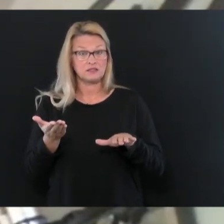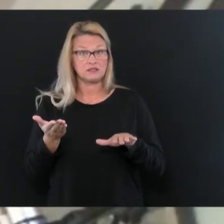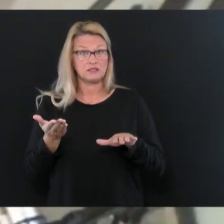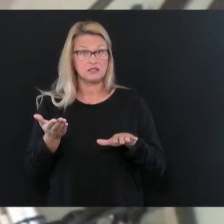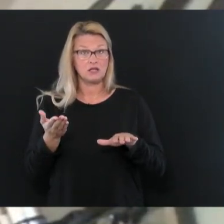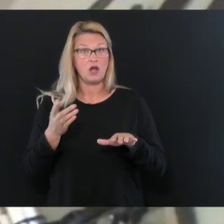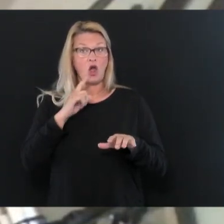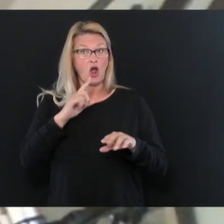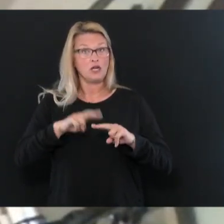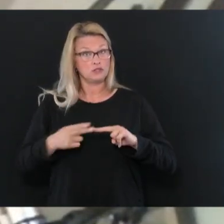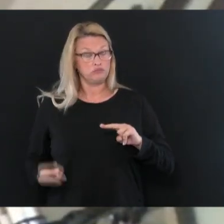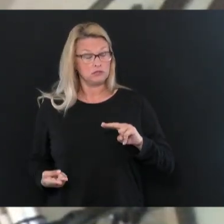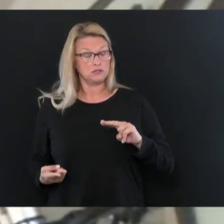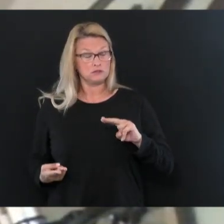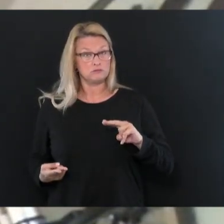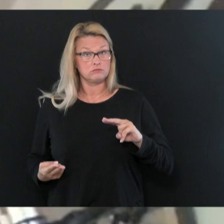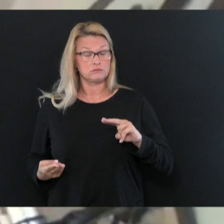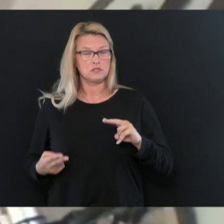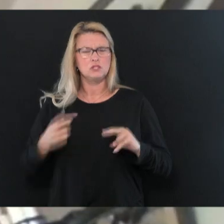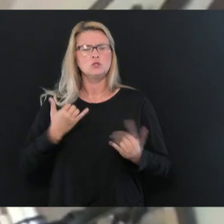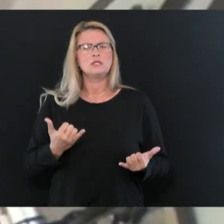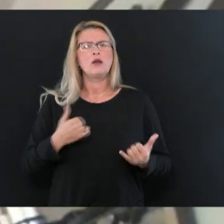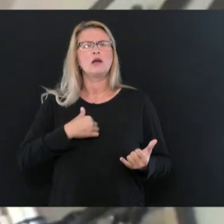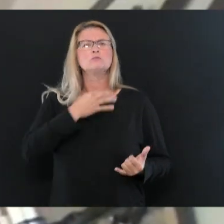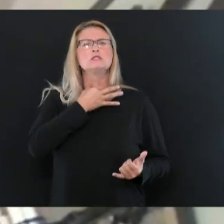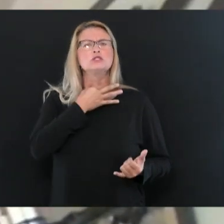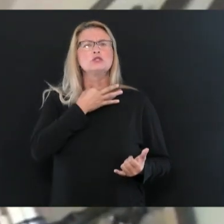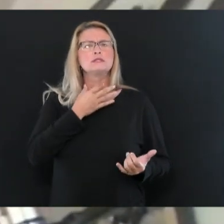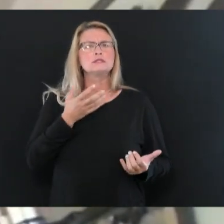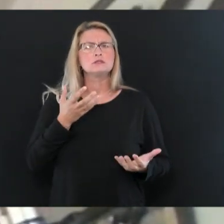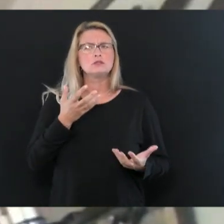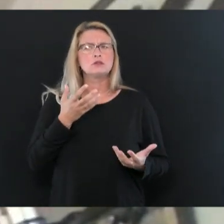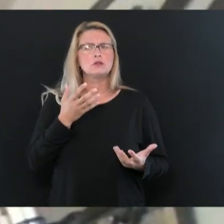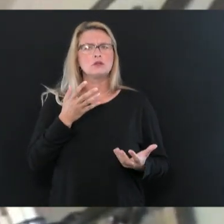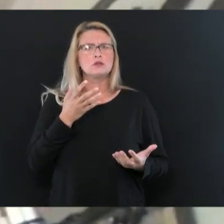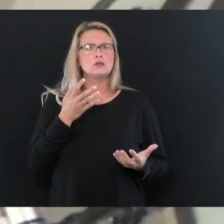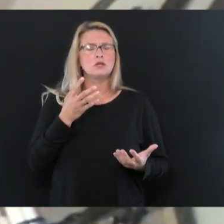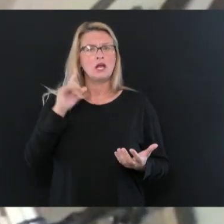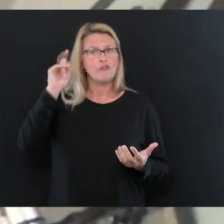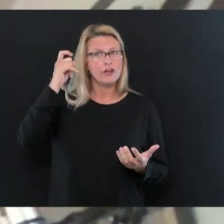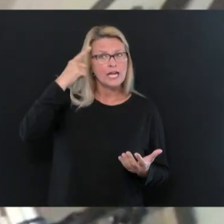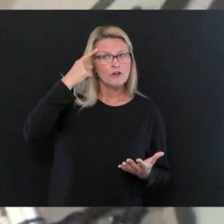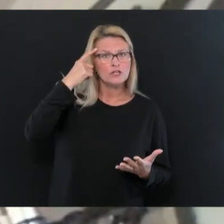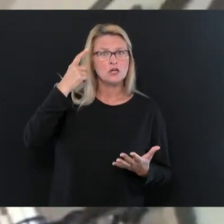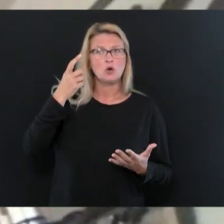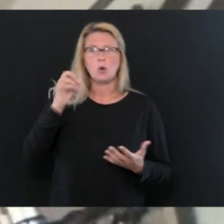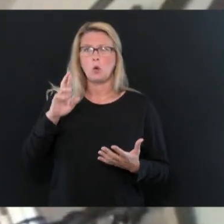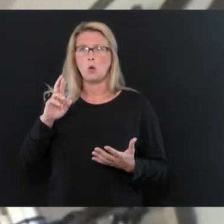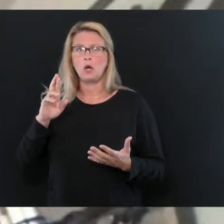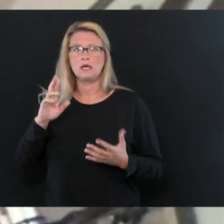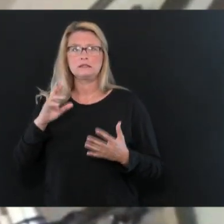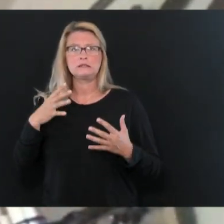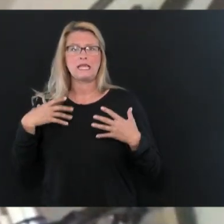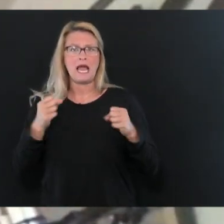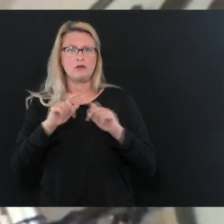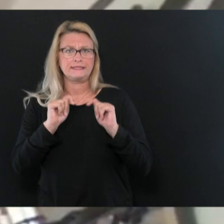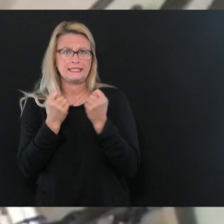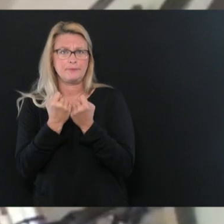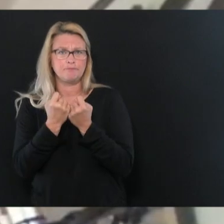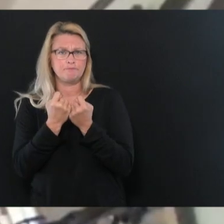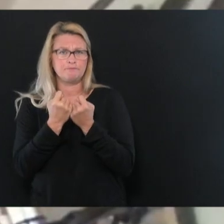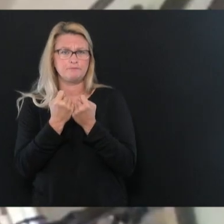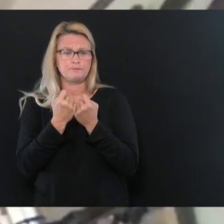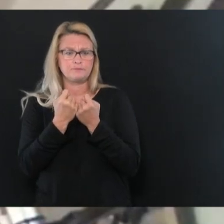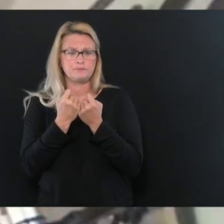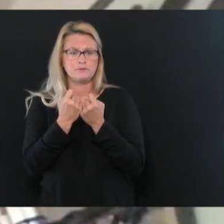going down, and I was curious, and this could be for the governor or more specifically the health experts. But what are we attributing that